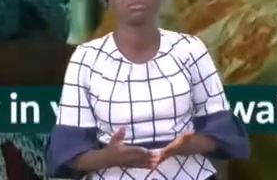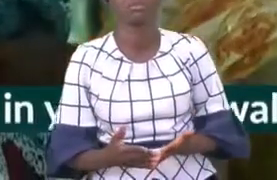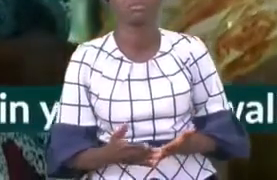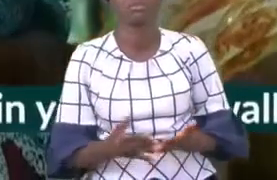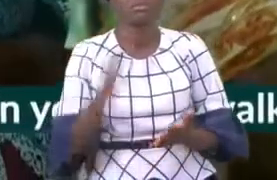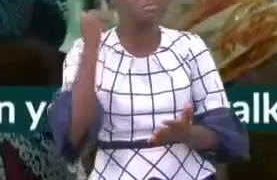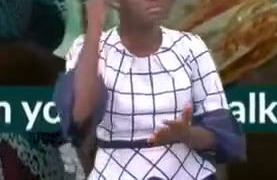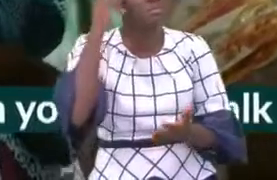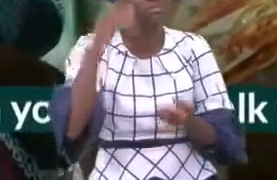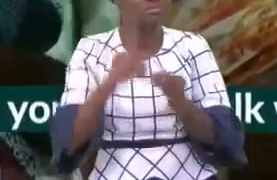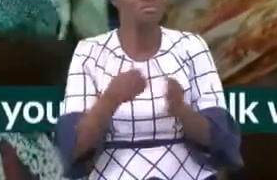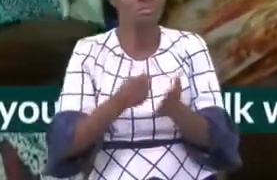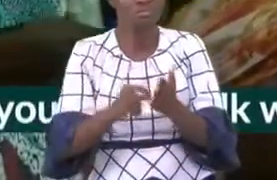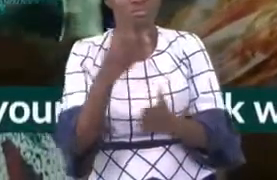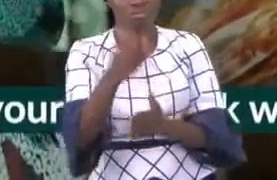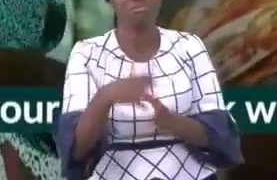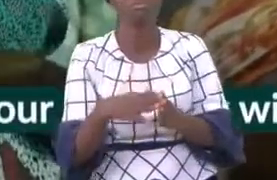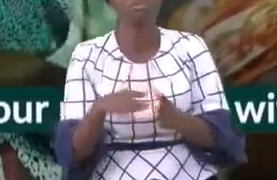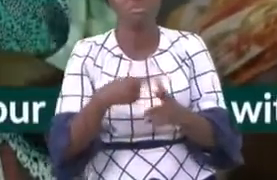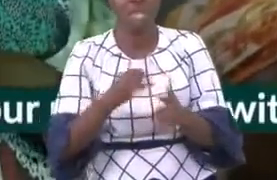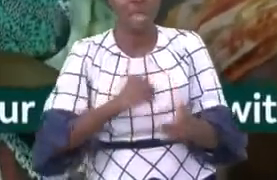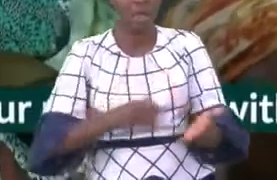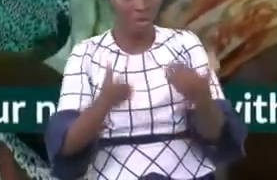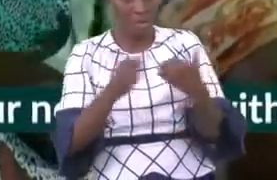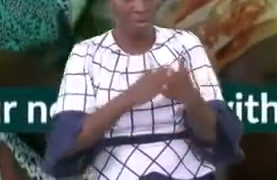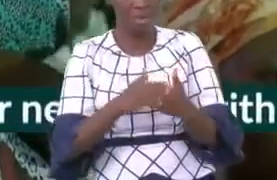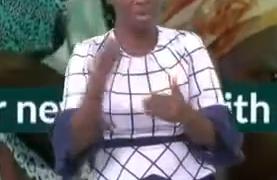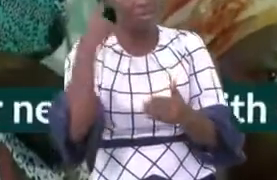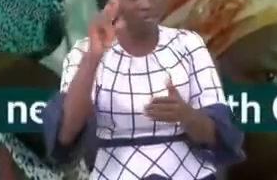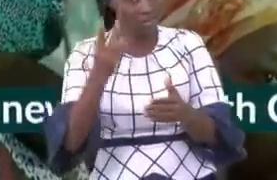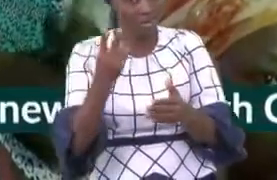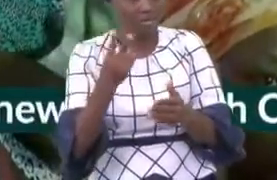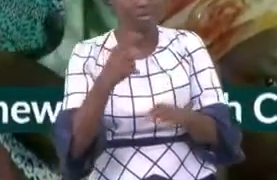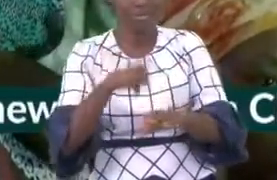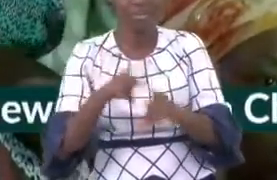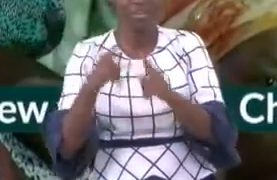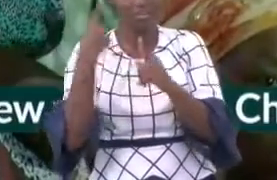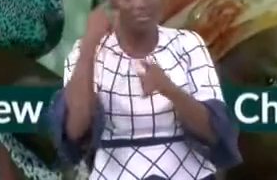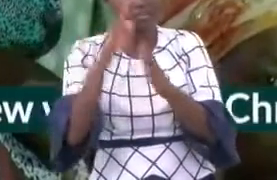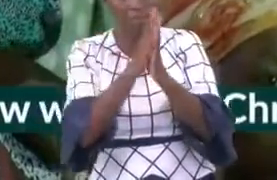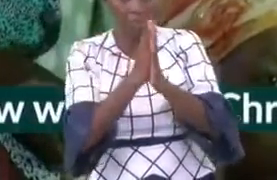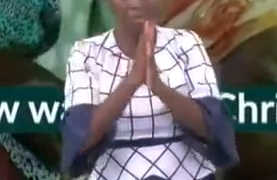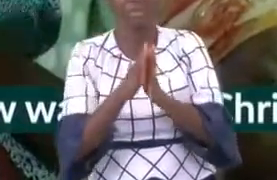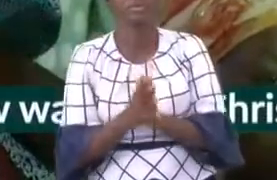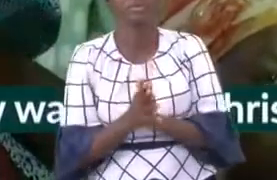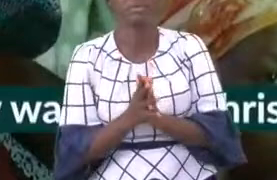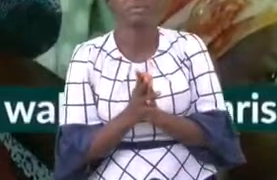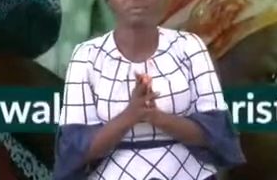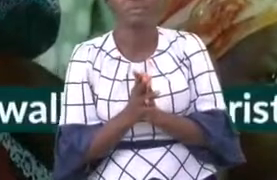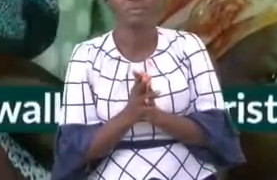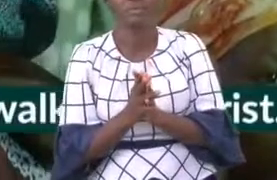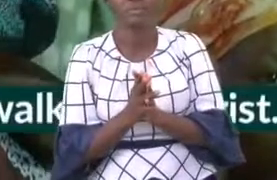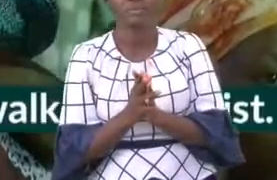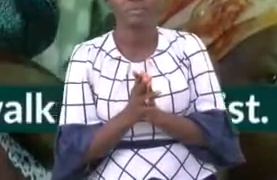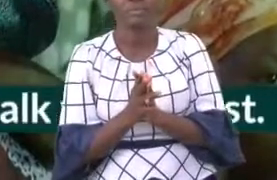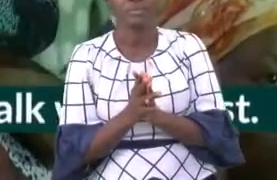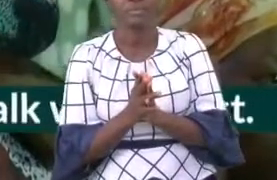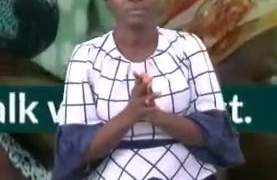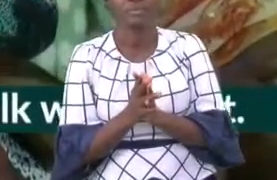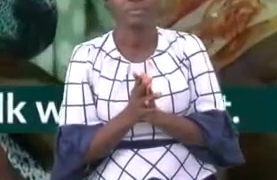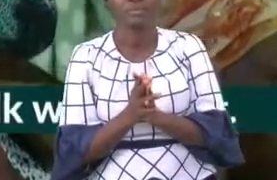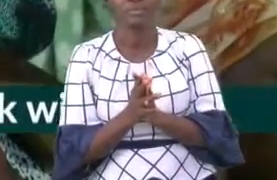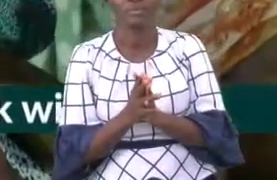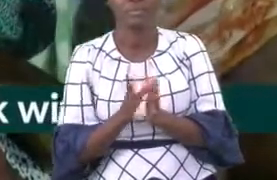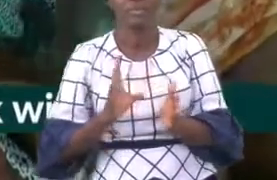our officiating overseer to please come and lead us in this counseling session.